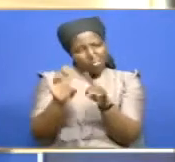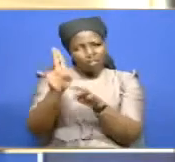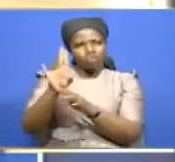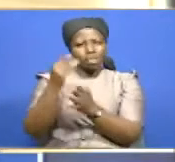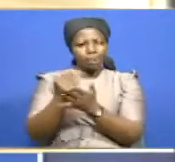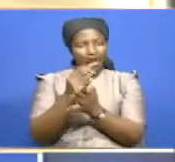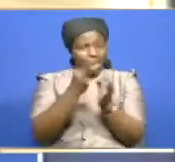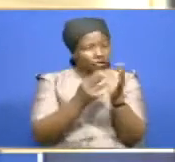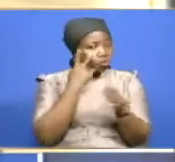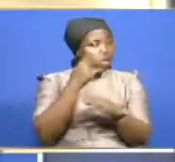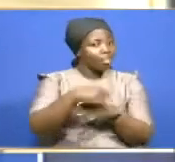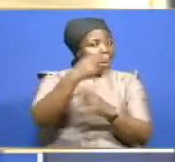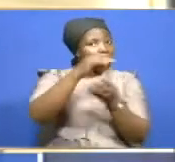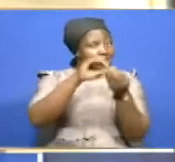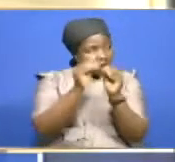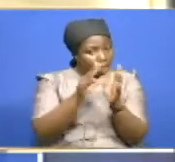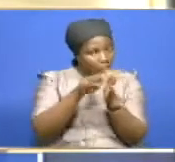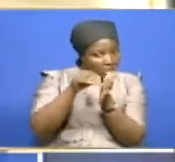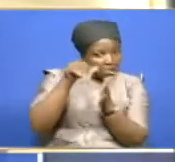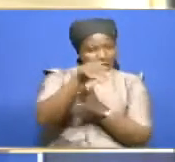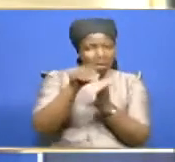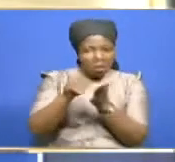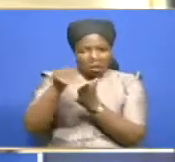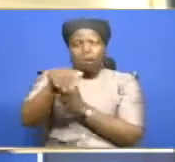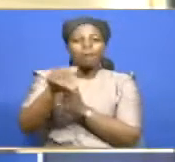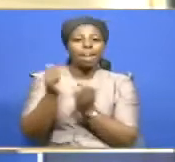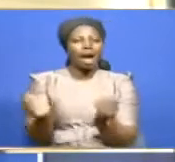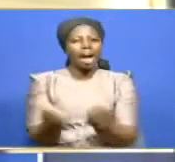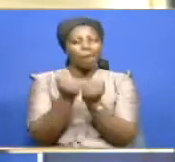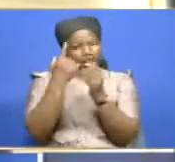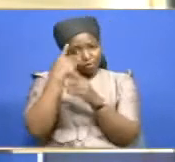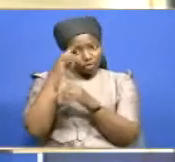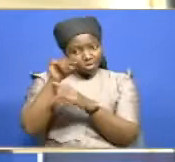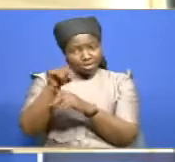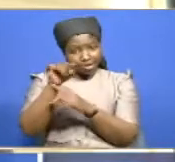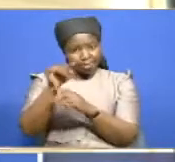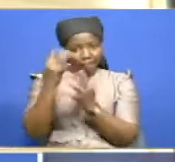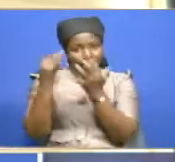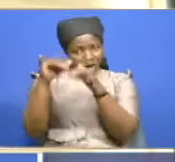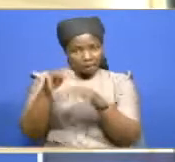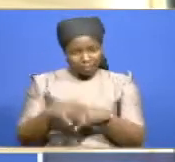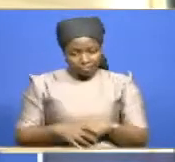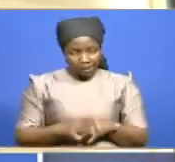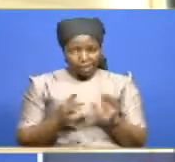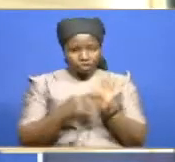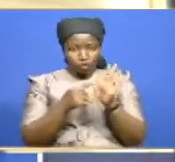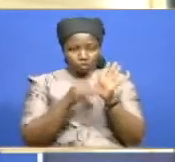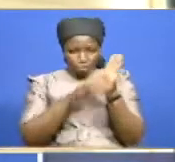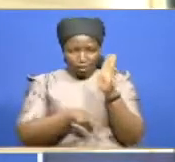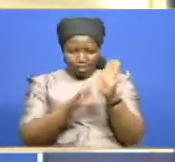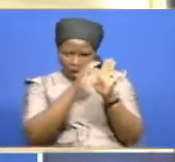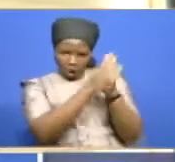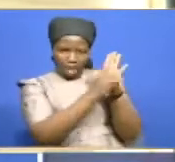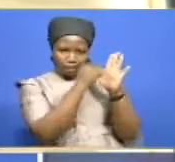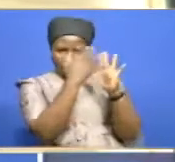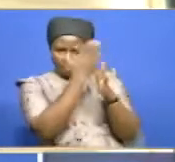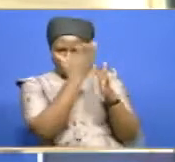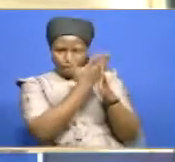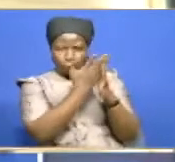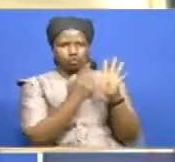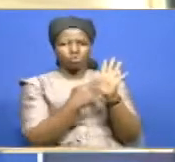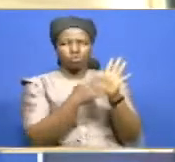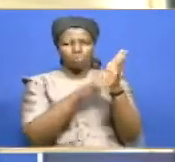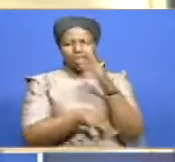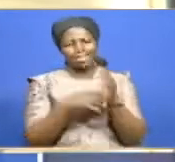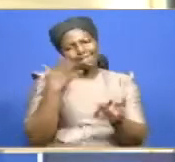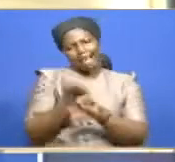high number of purchases that is taking place, for that third column in the middle, it's telling you that it's very difficult to sustain the argument